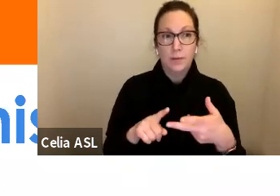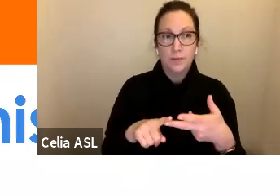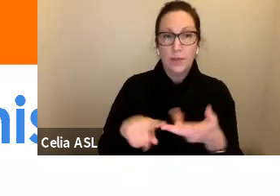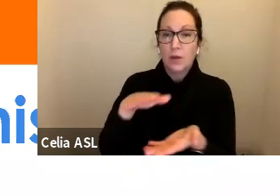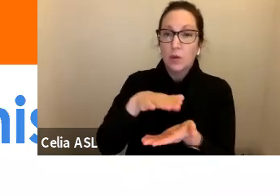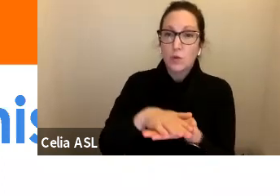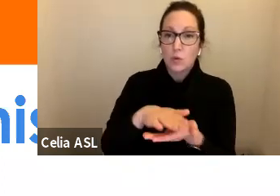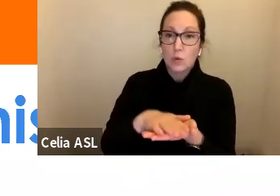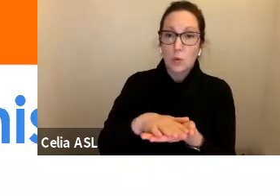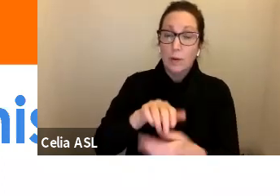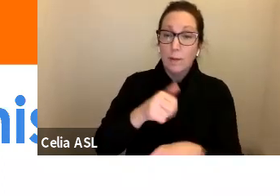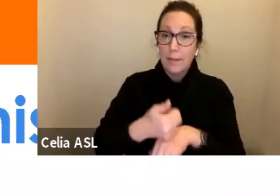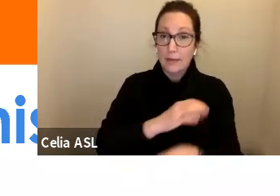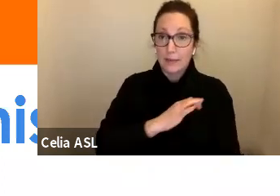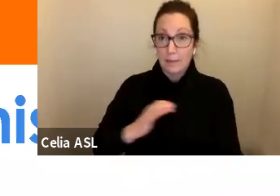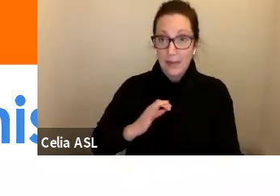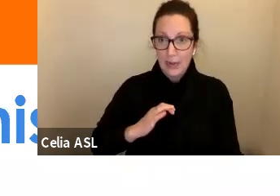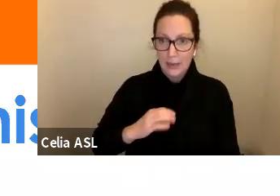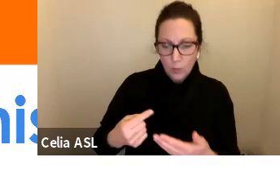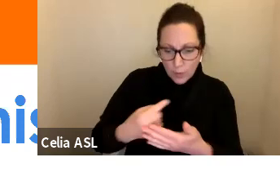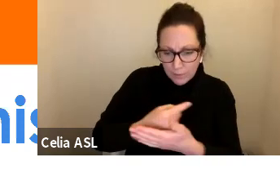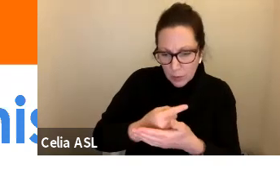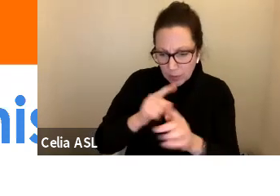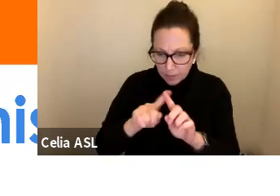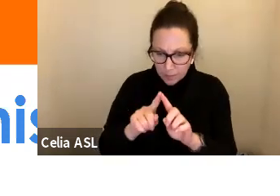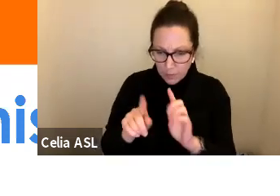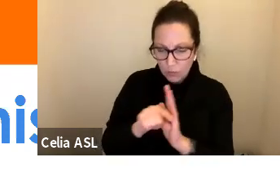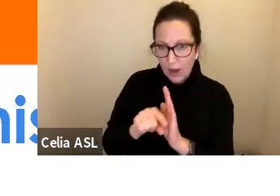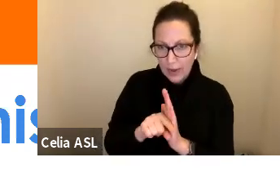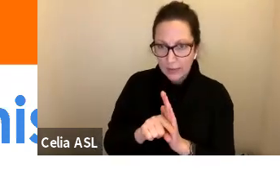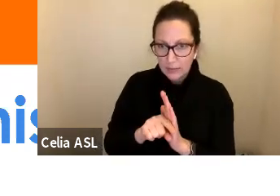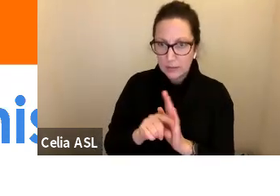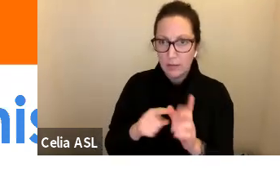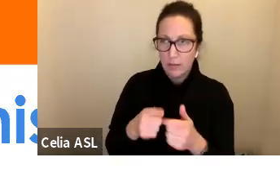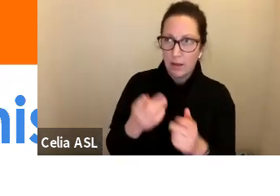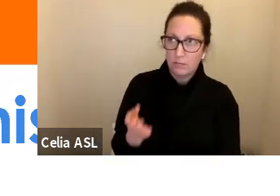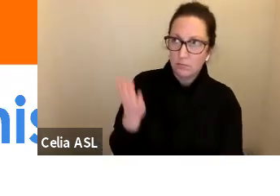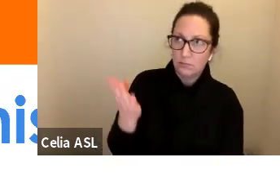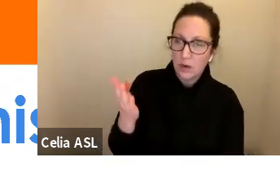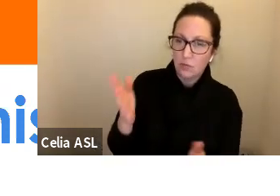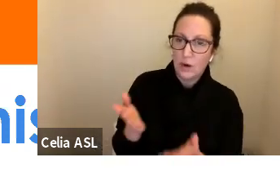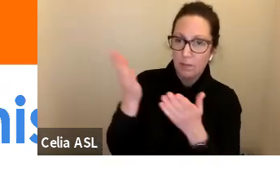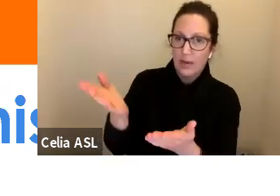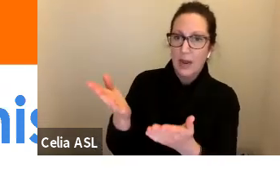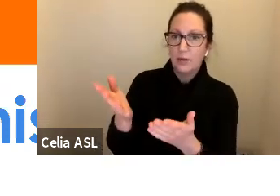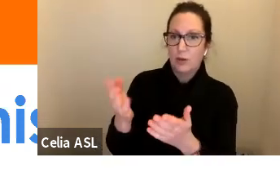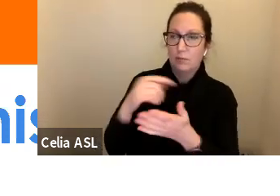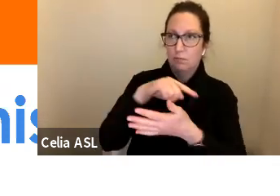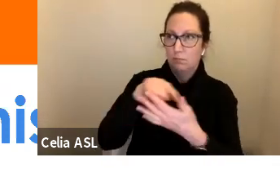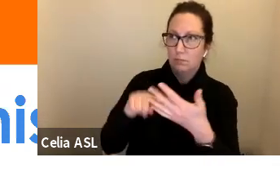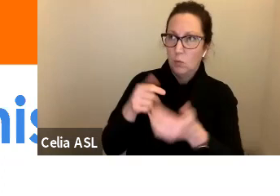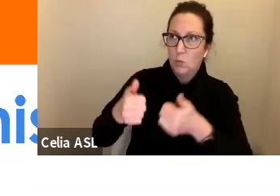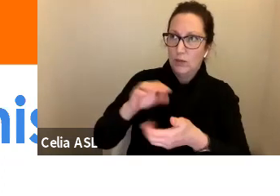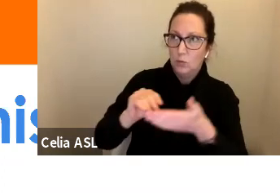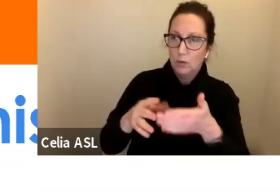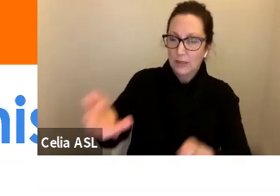committees review grades to sort of make the recommendation of which students to invite.